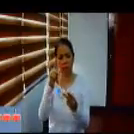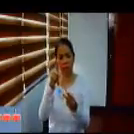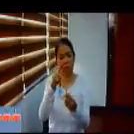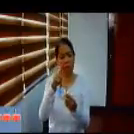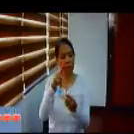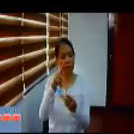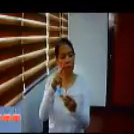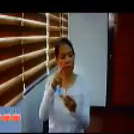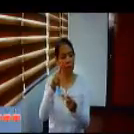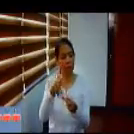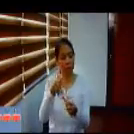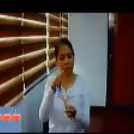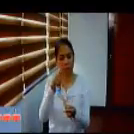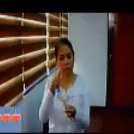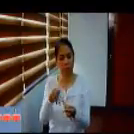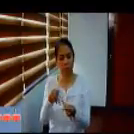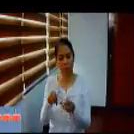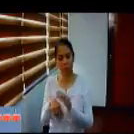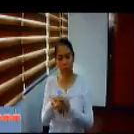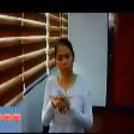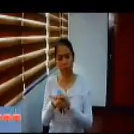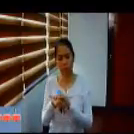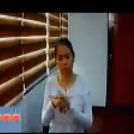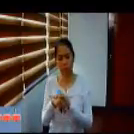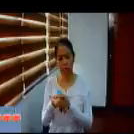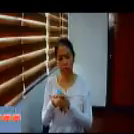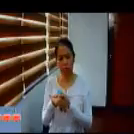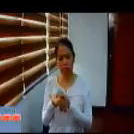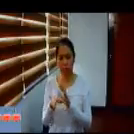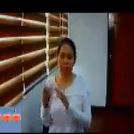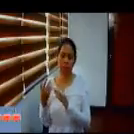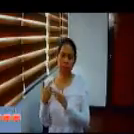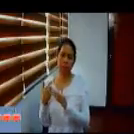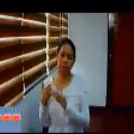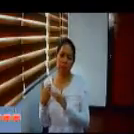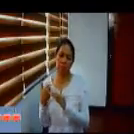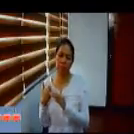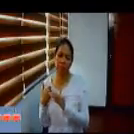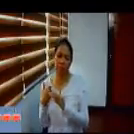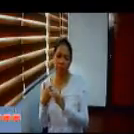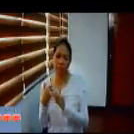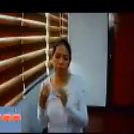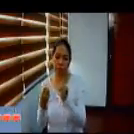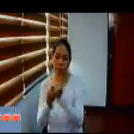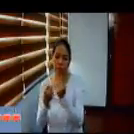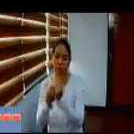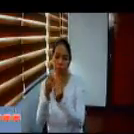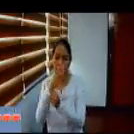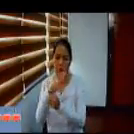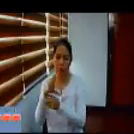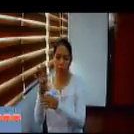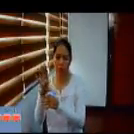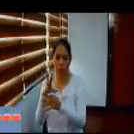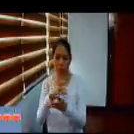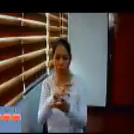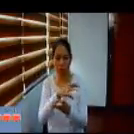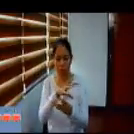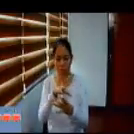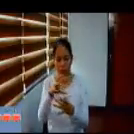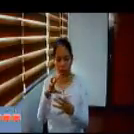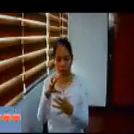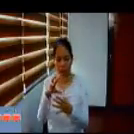they make the food through photosynthetic activity, nutrient uptake from the soil or supplementation. And during the